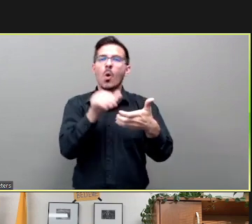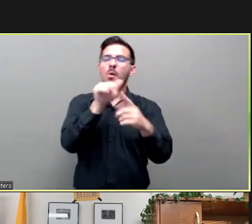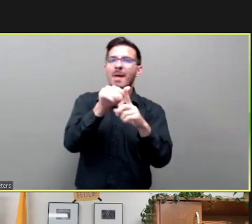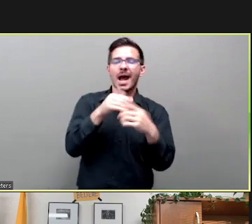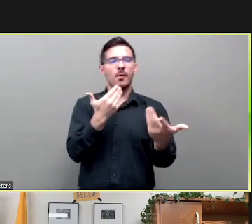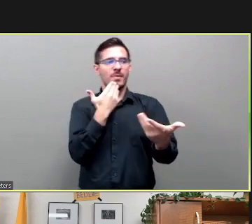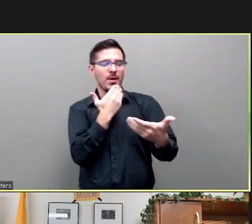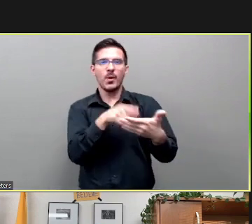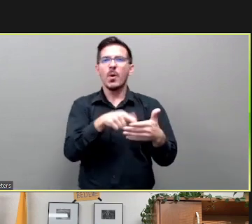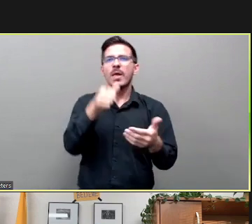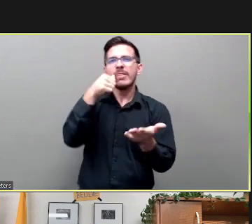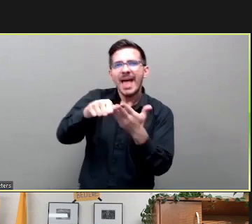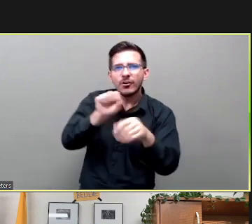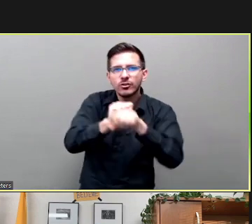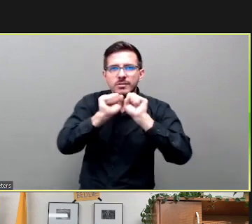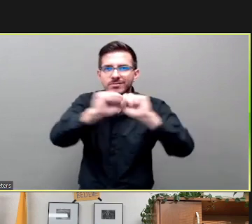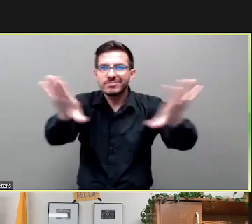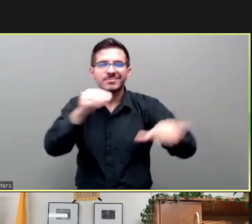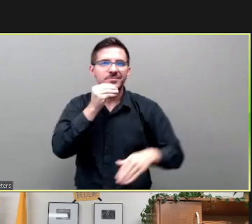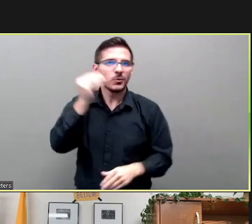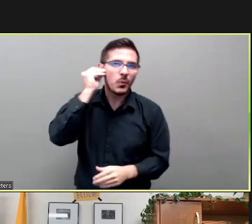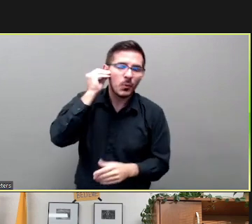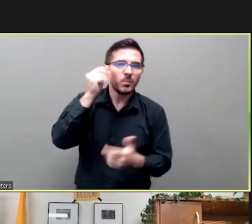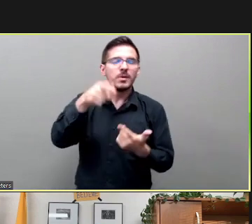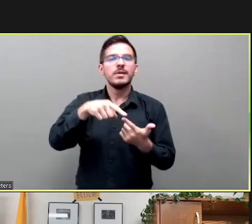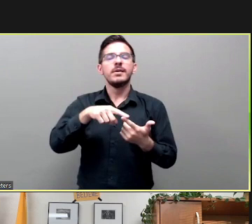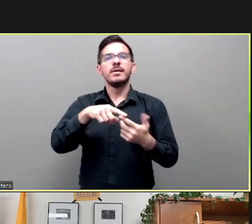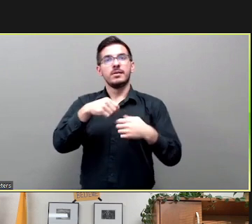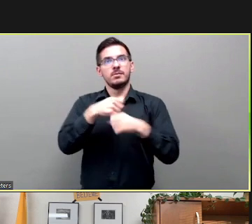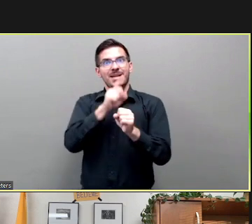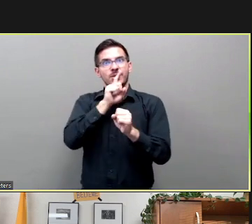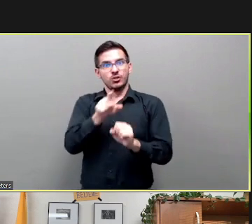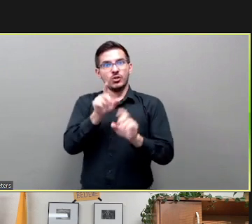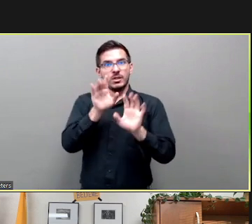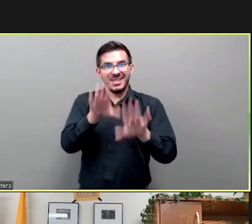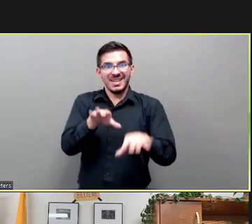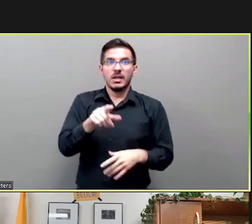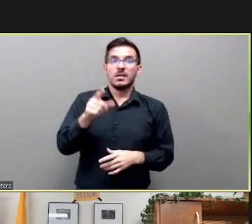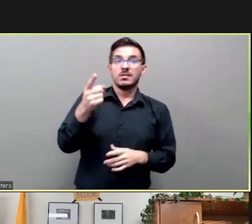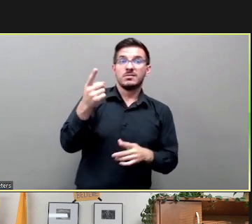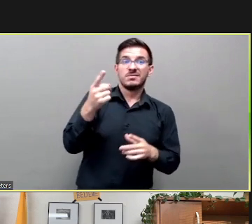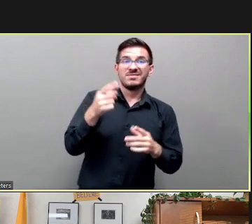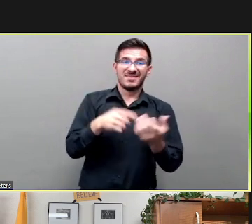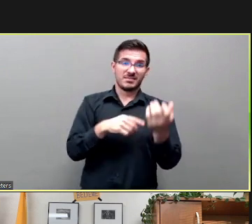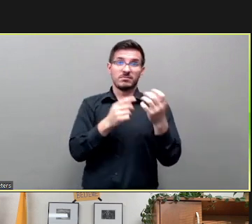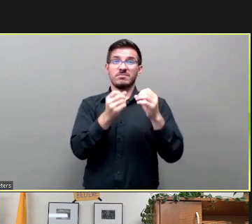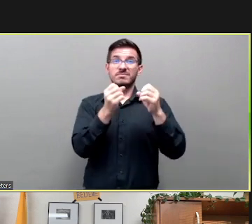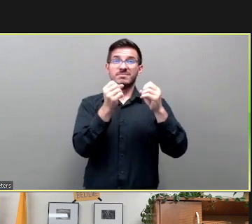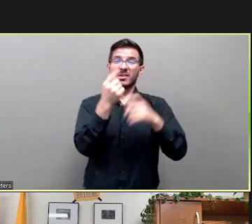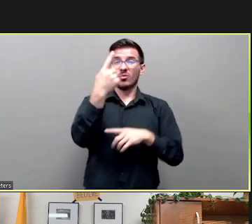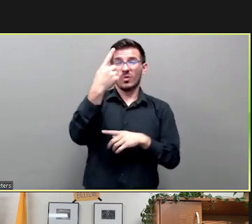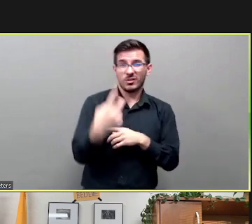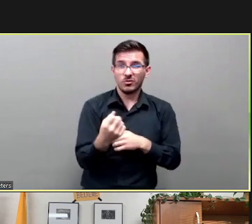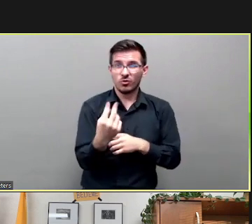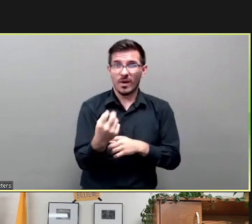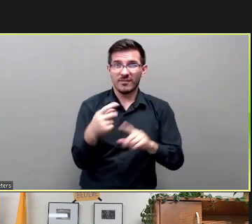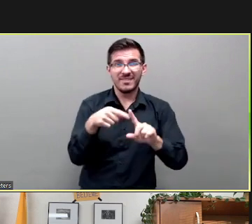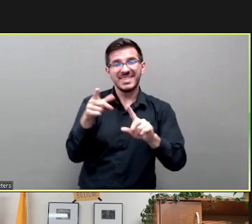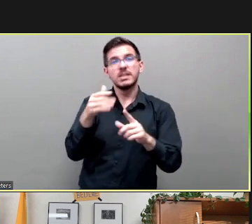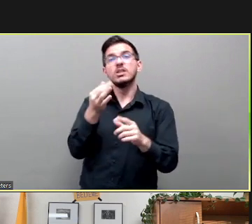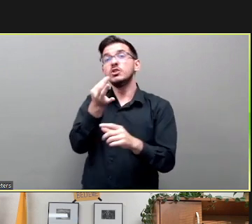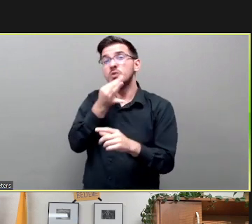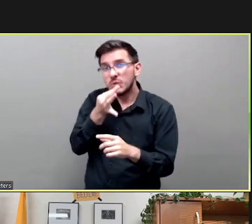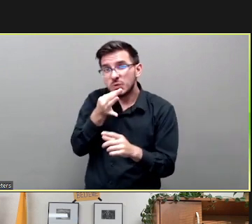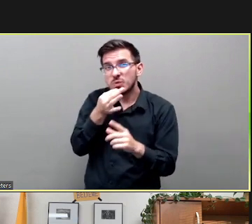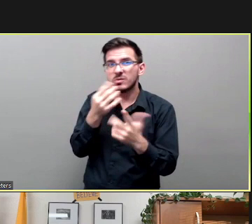letters in the mail, reminding that 1/12 of these people that they are now up for recertification. Actually,